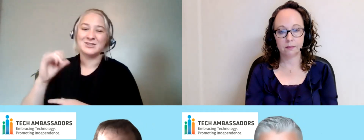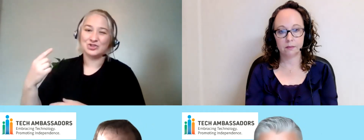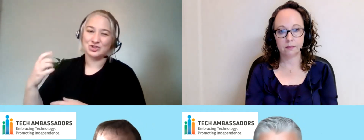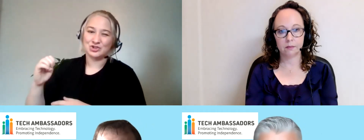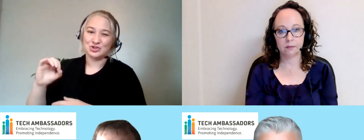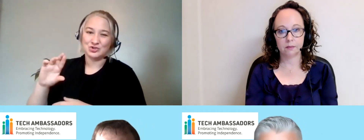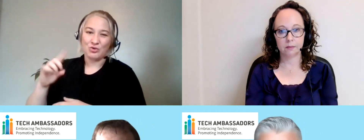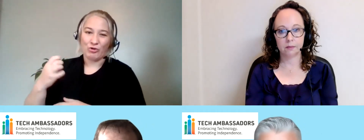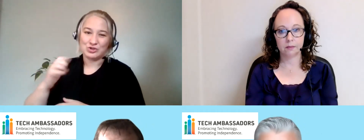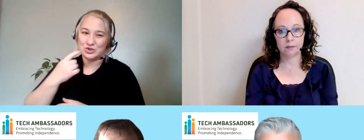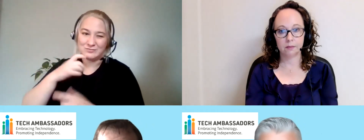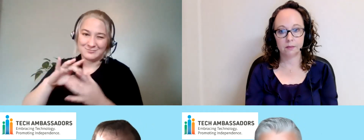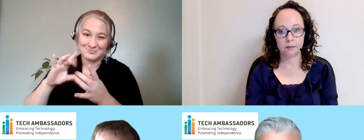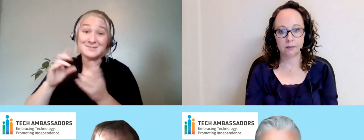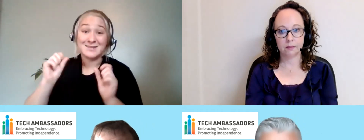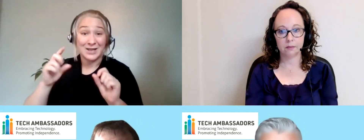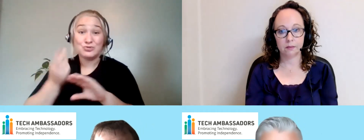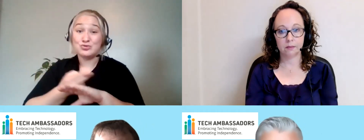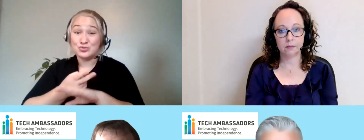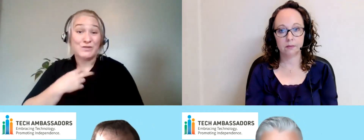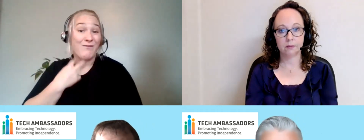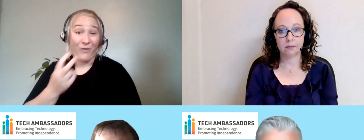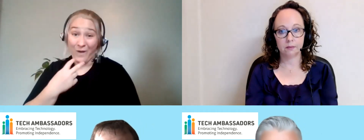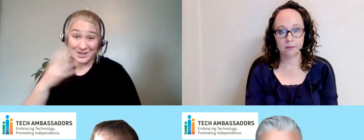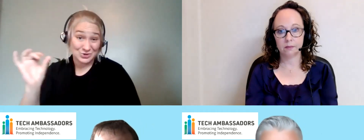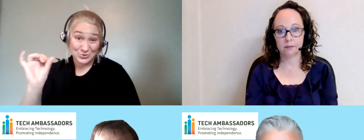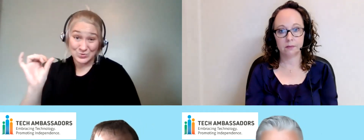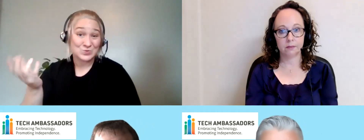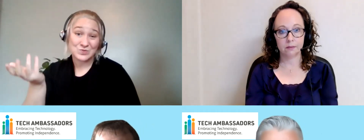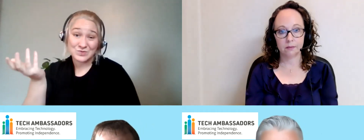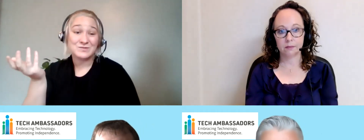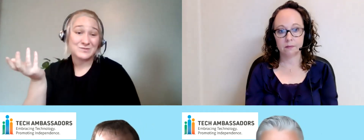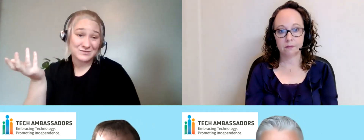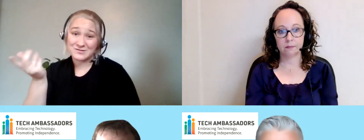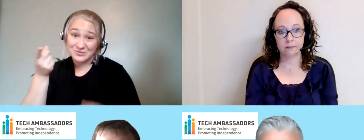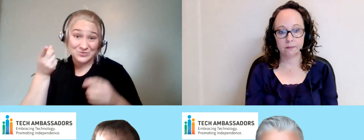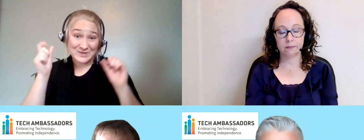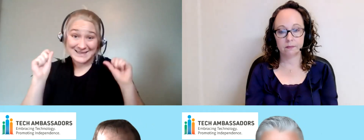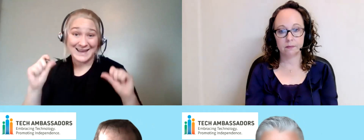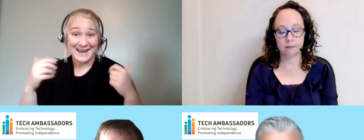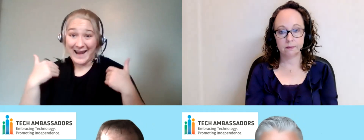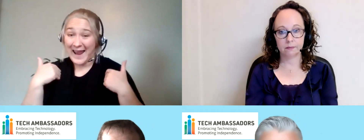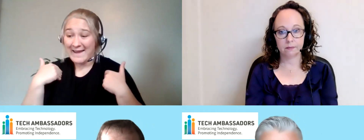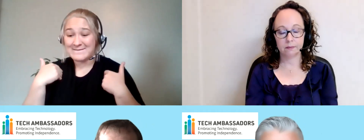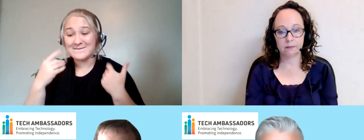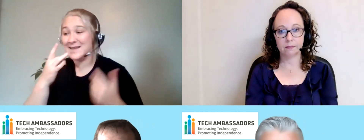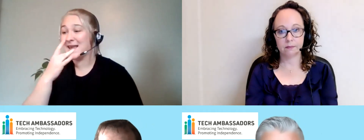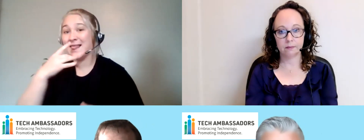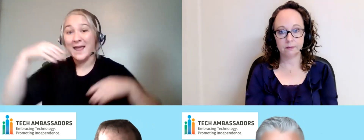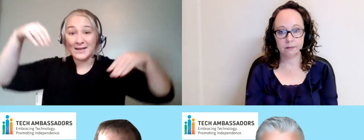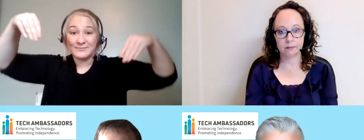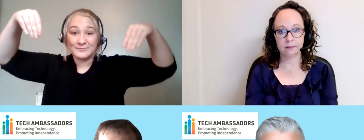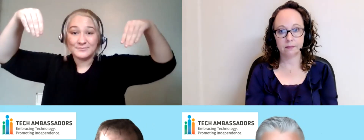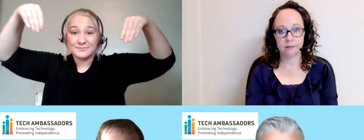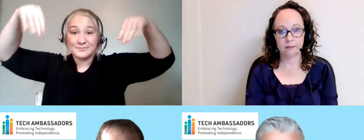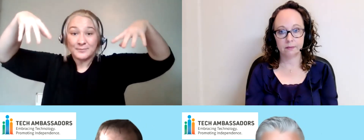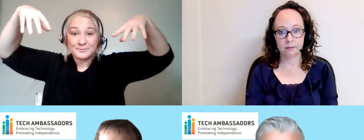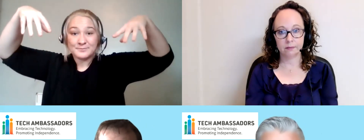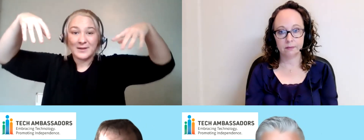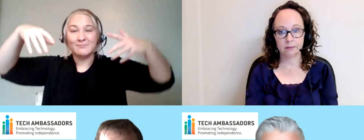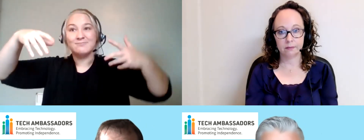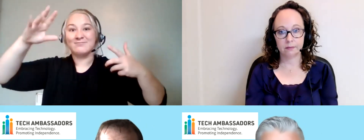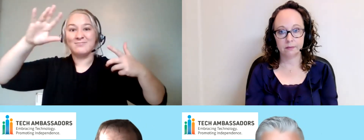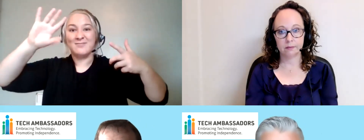turned on by voice. So you could have a light plugged into